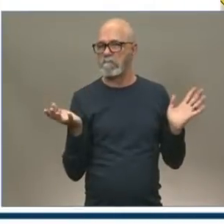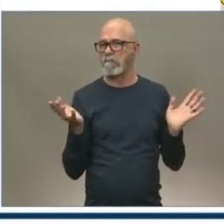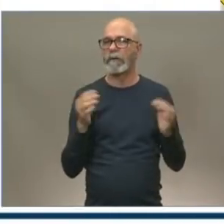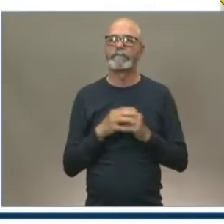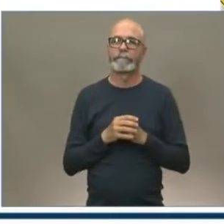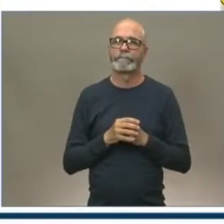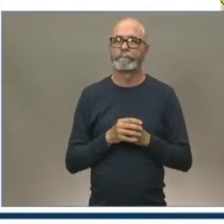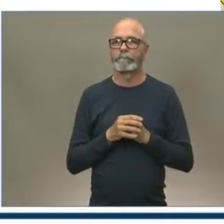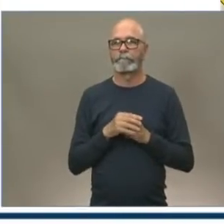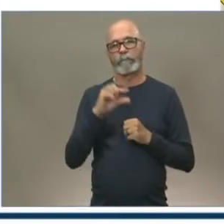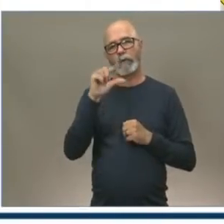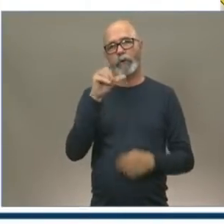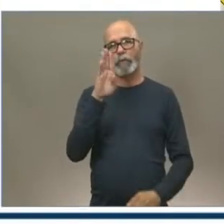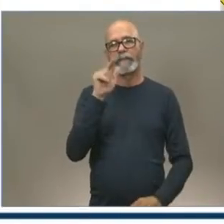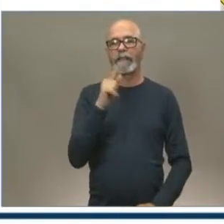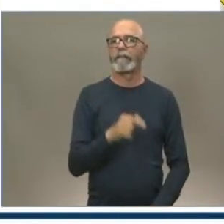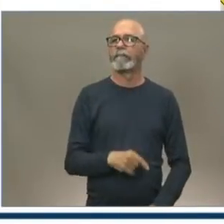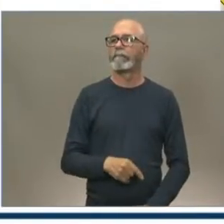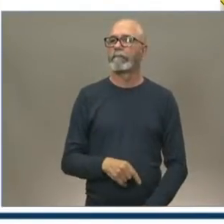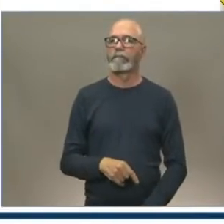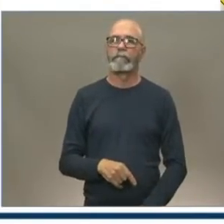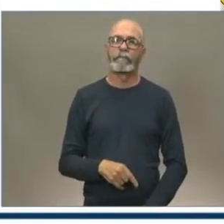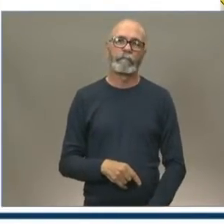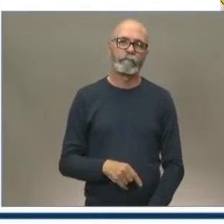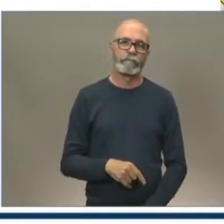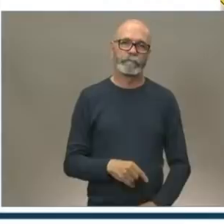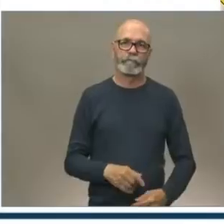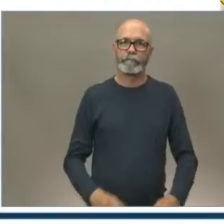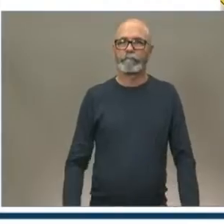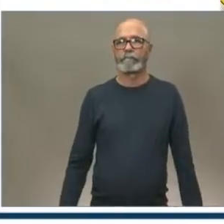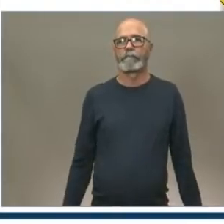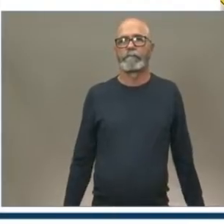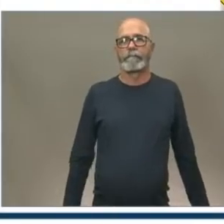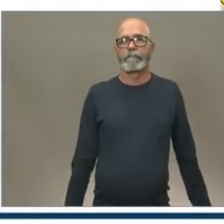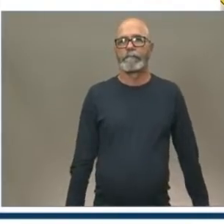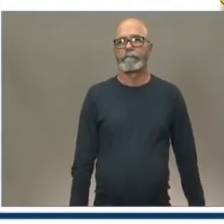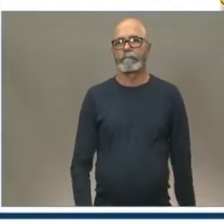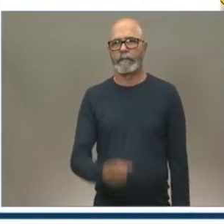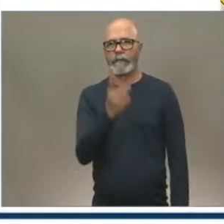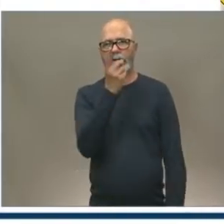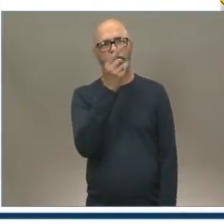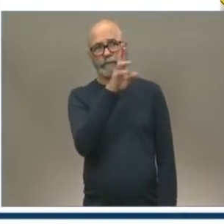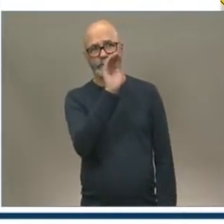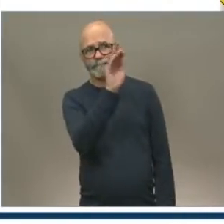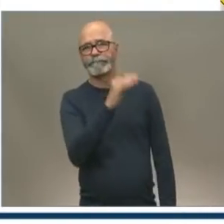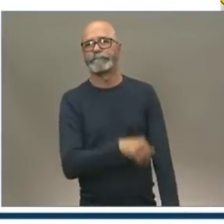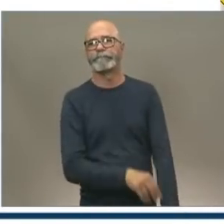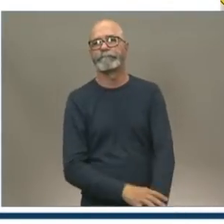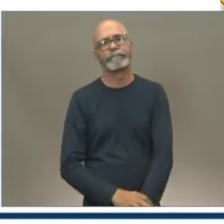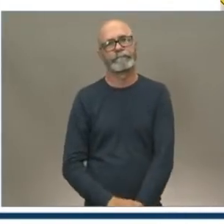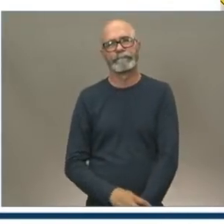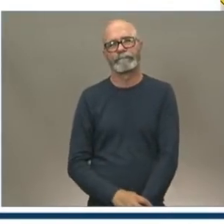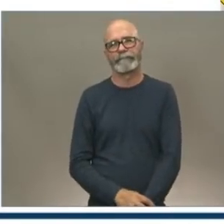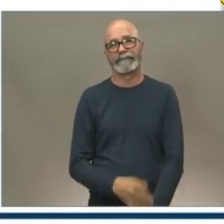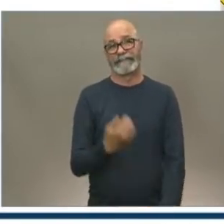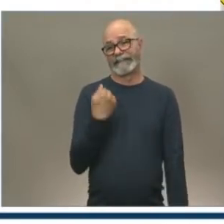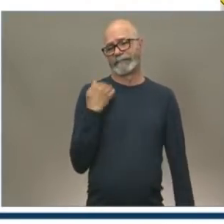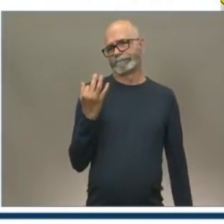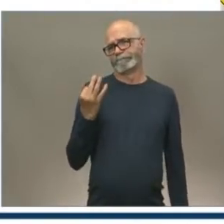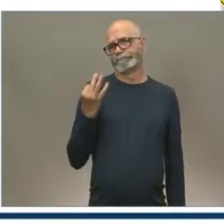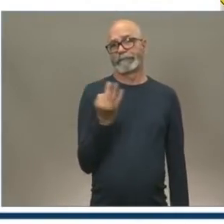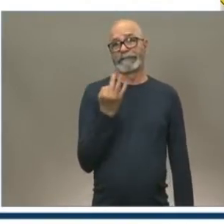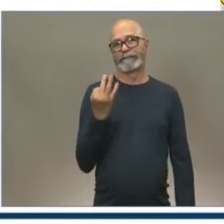Alicia Drouse. Dr. Strang, on Friday you had indicated that you were seeing a decrease of interest in